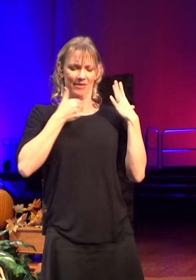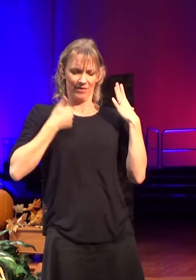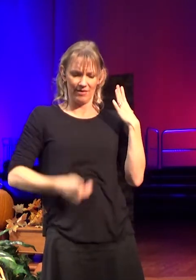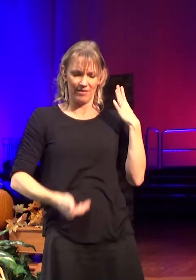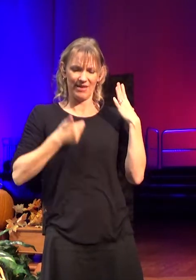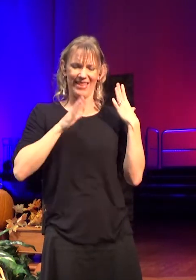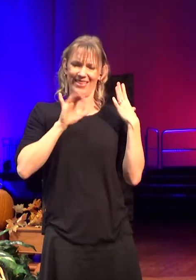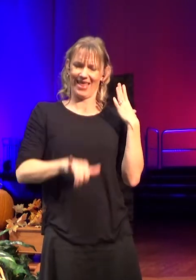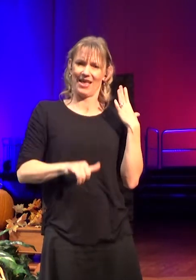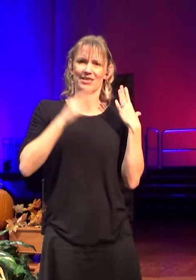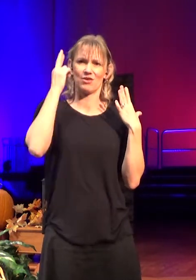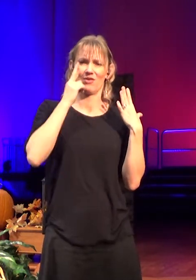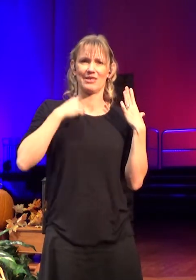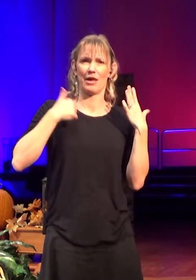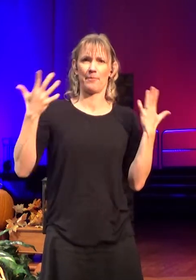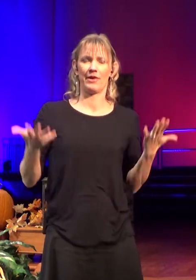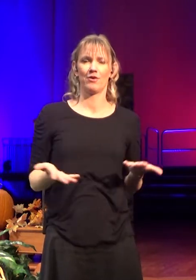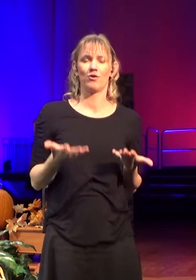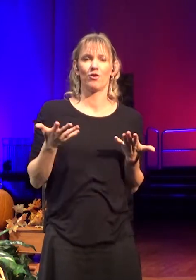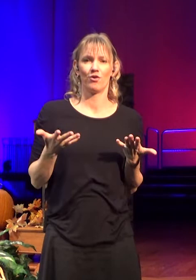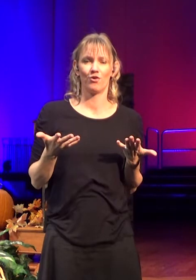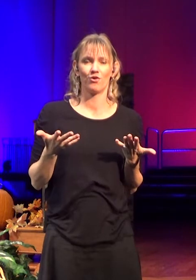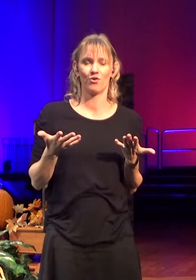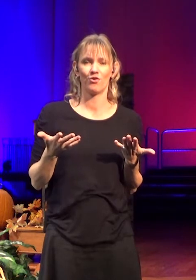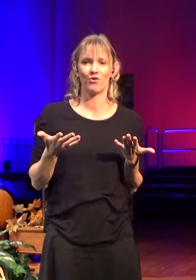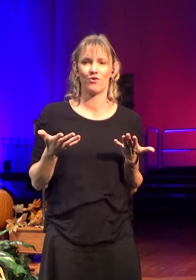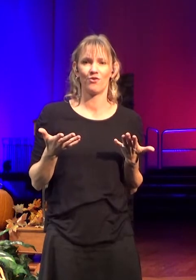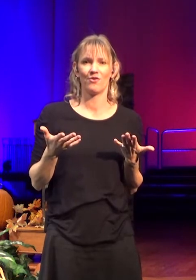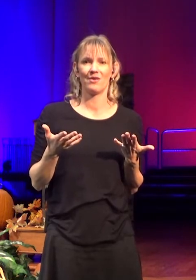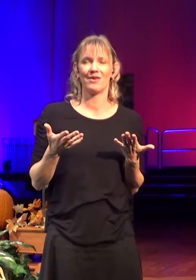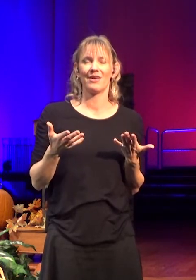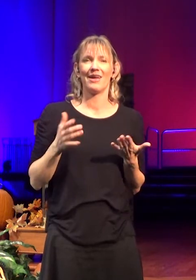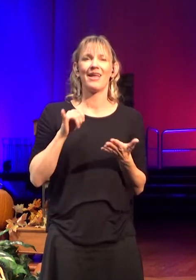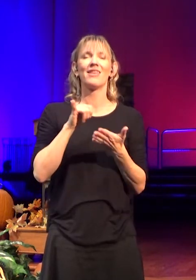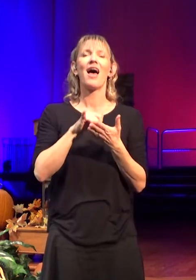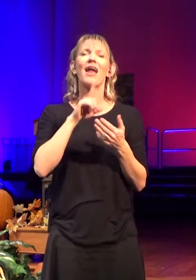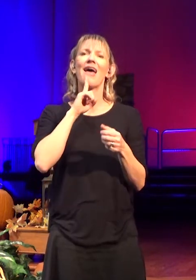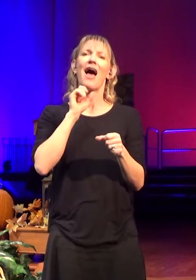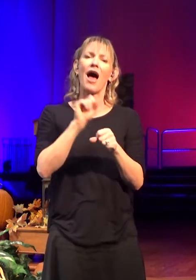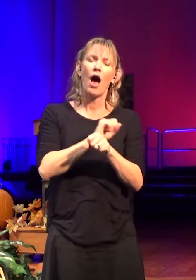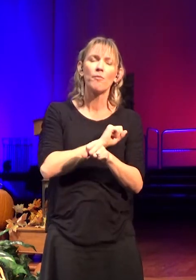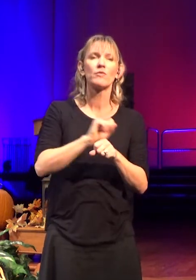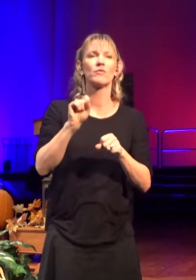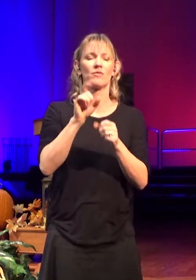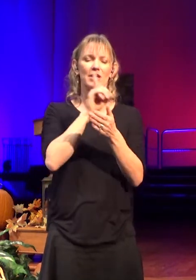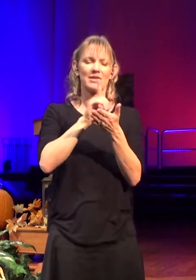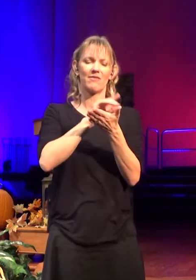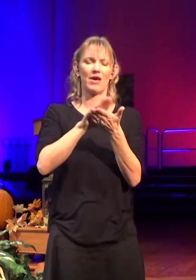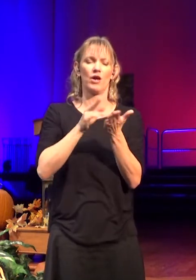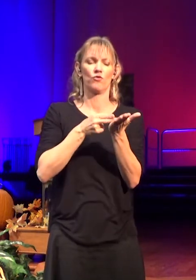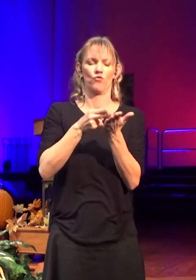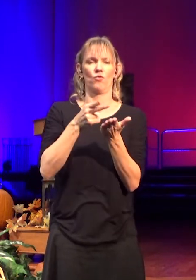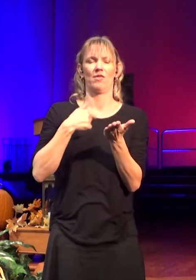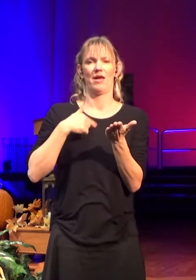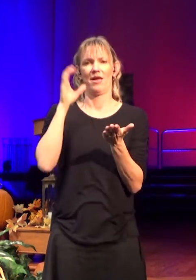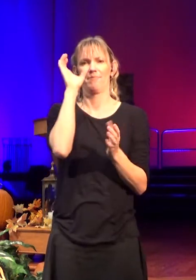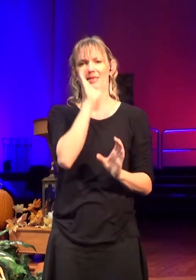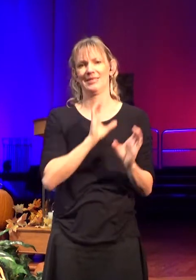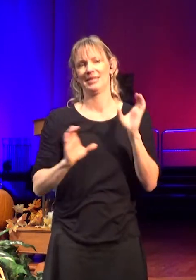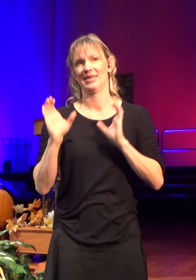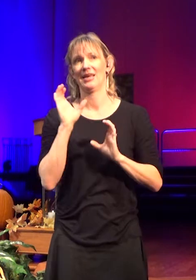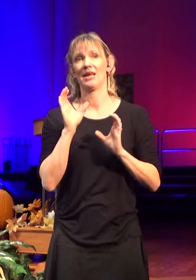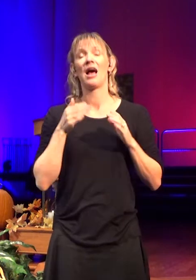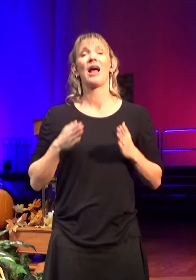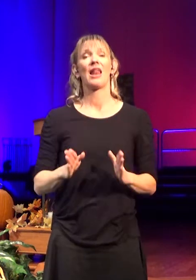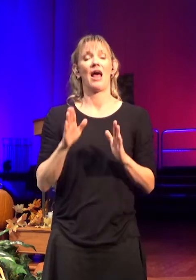being, is the reason for my becoming, and is that absolute divine truth that I